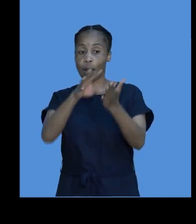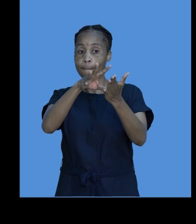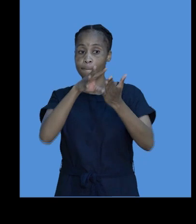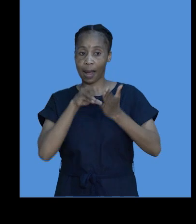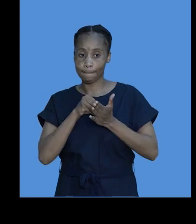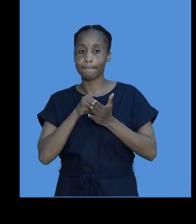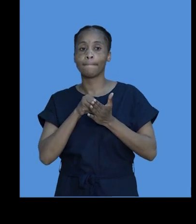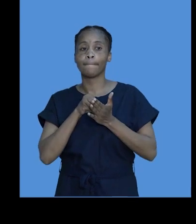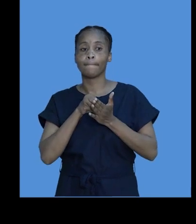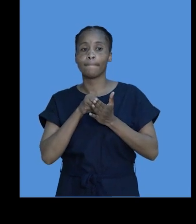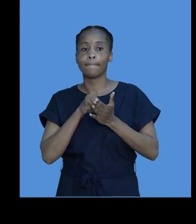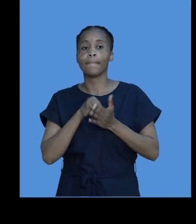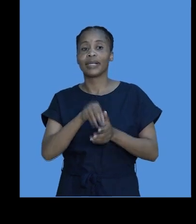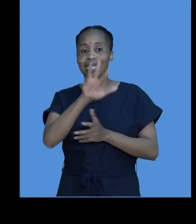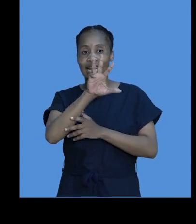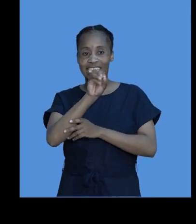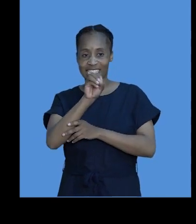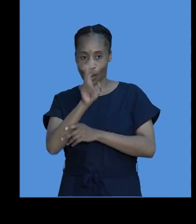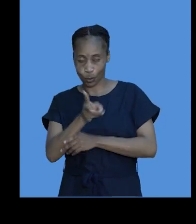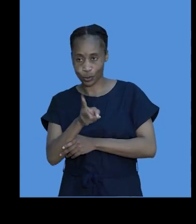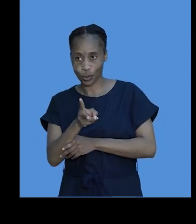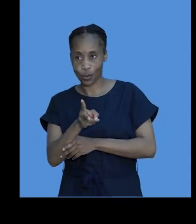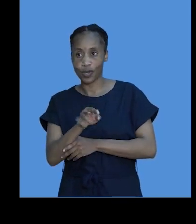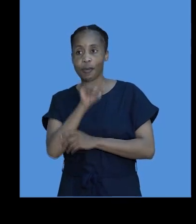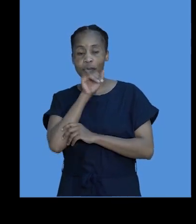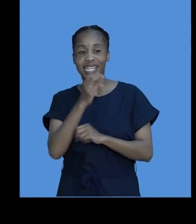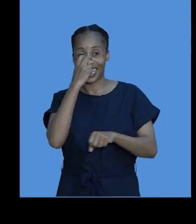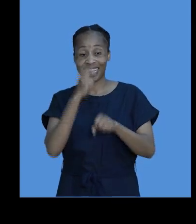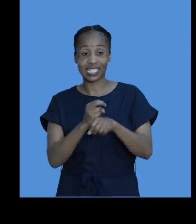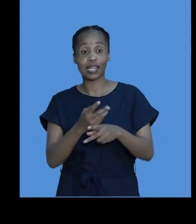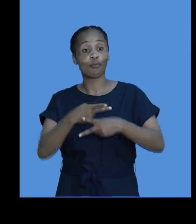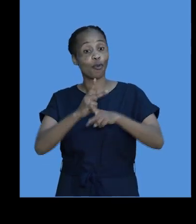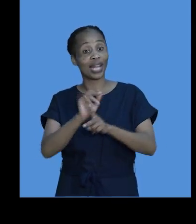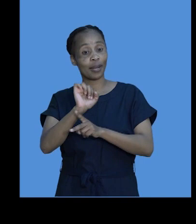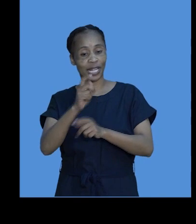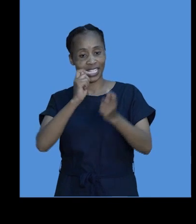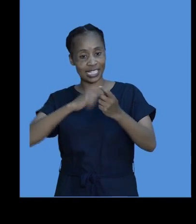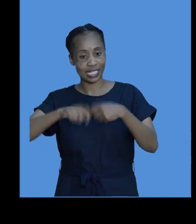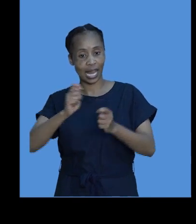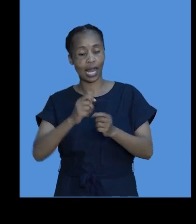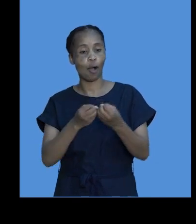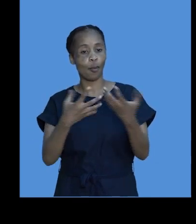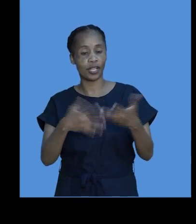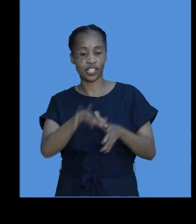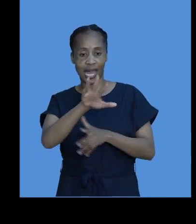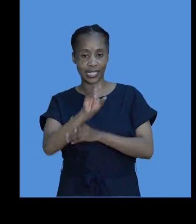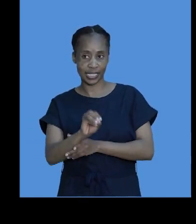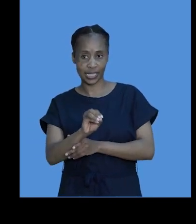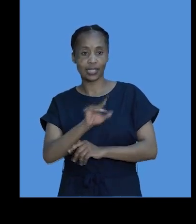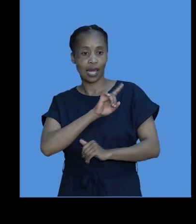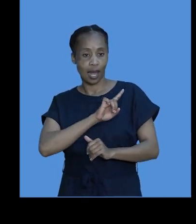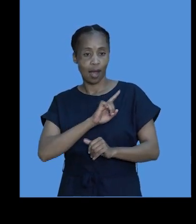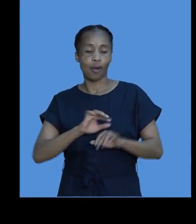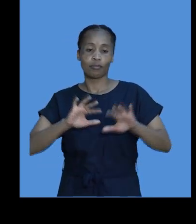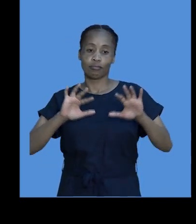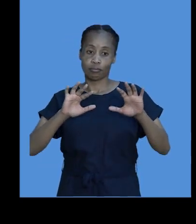to have to take this new equilibrium price of 90. So they are going now to have to sell their product at